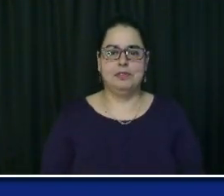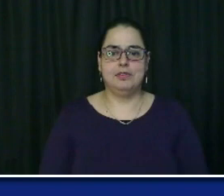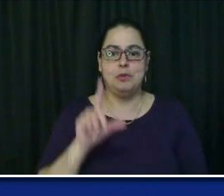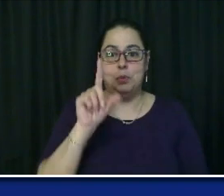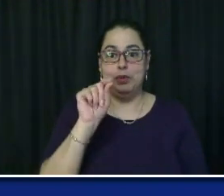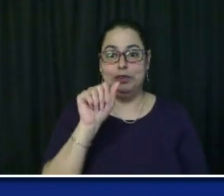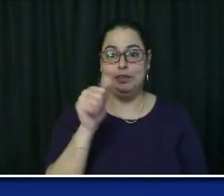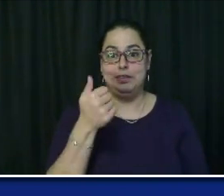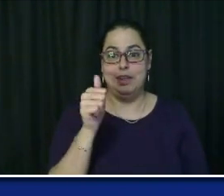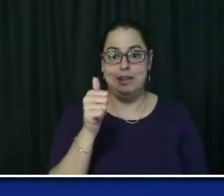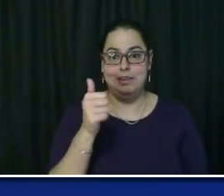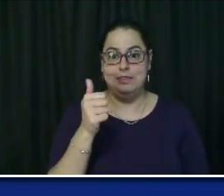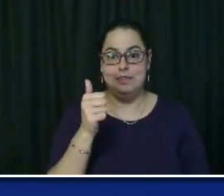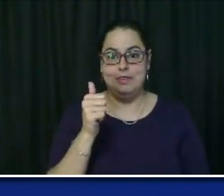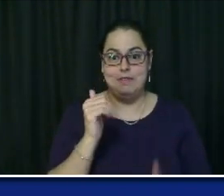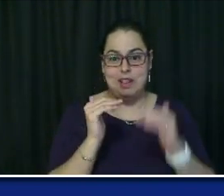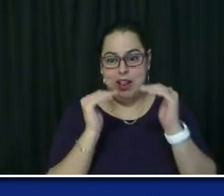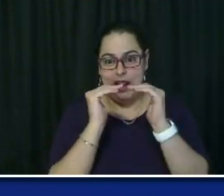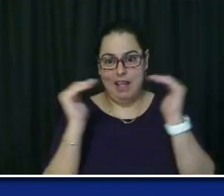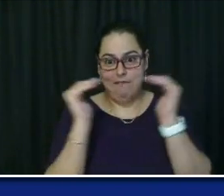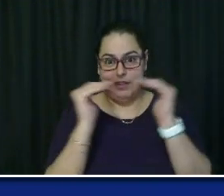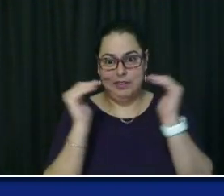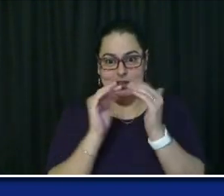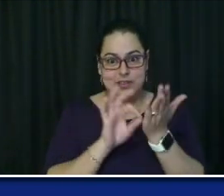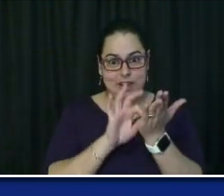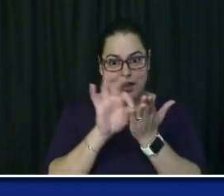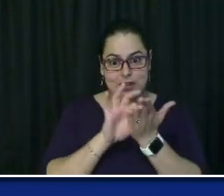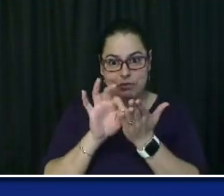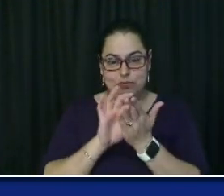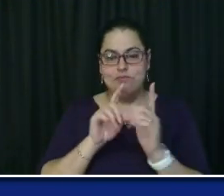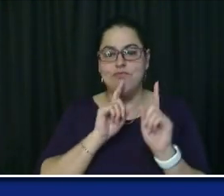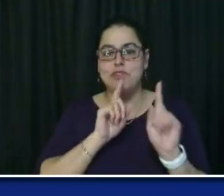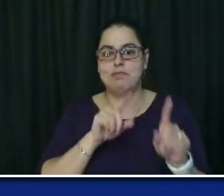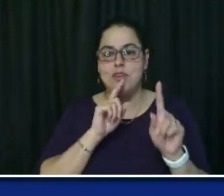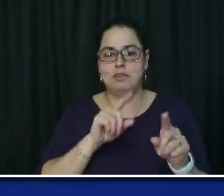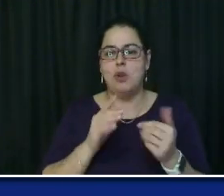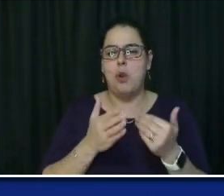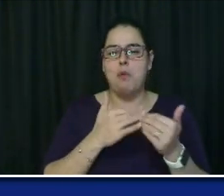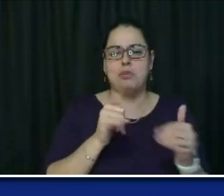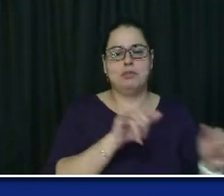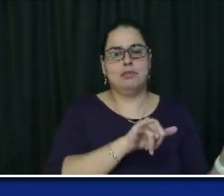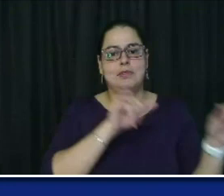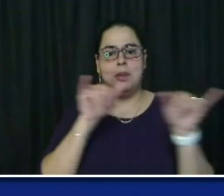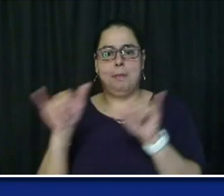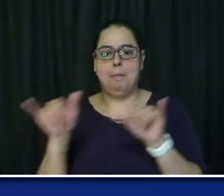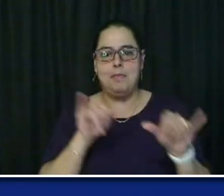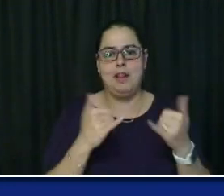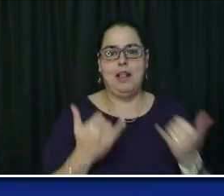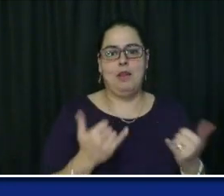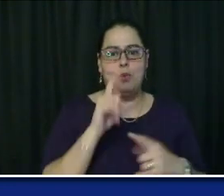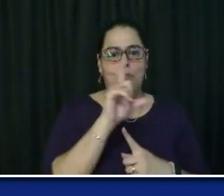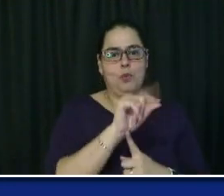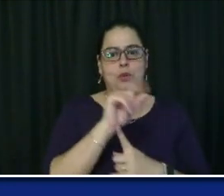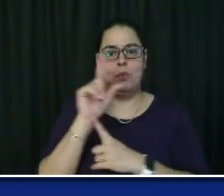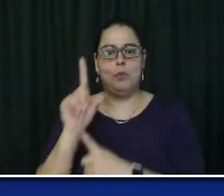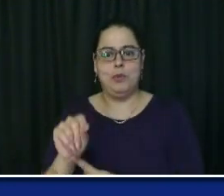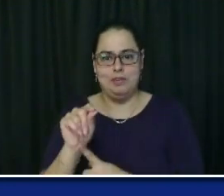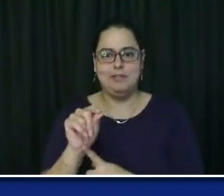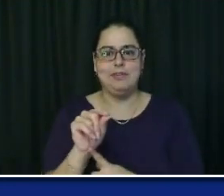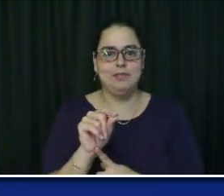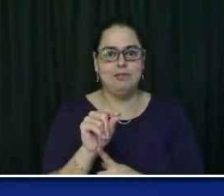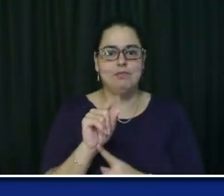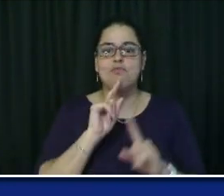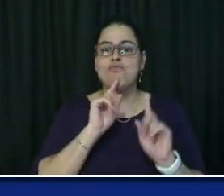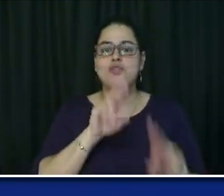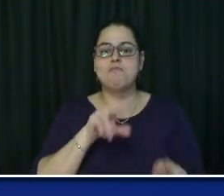That means that the same percentage of households that responded through the whole of the 2010 census report has now been reached, and we